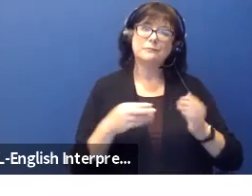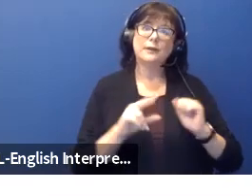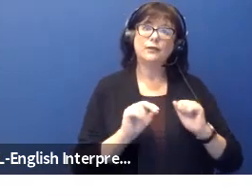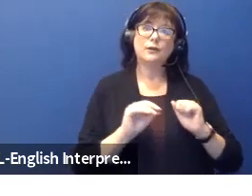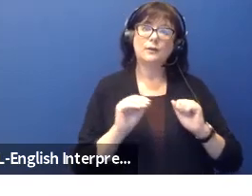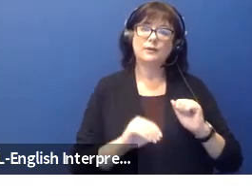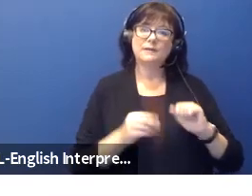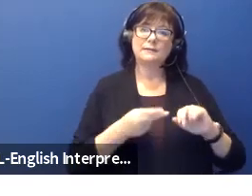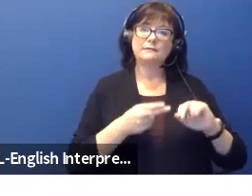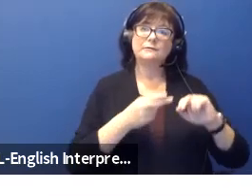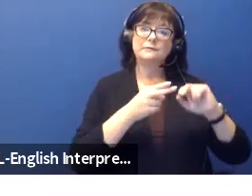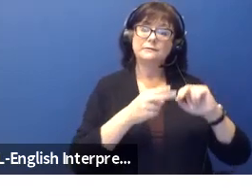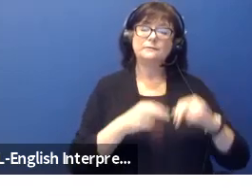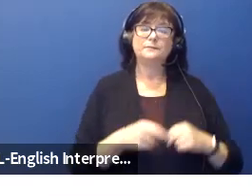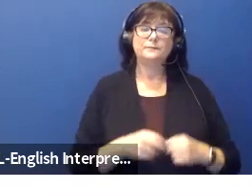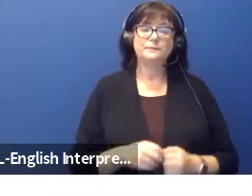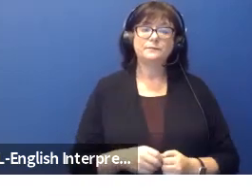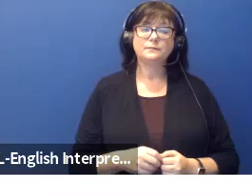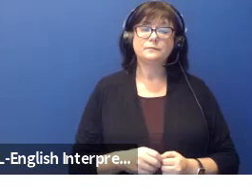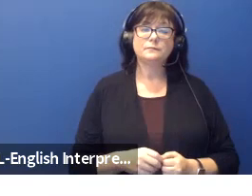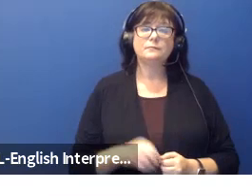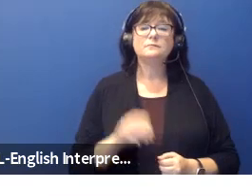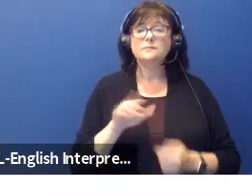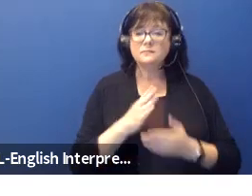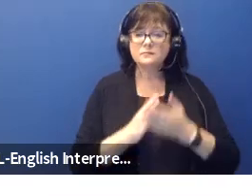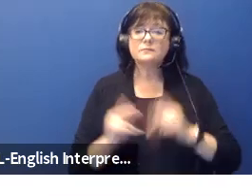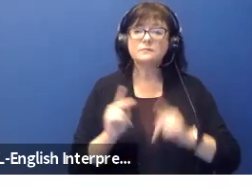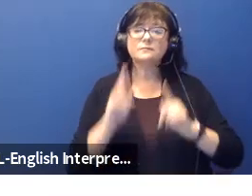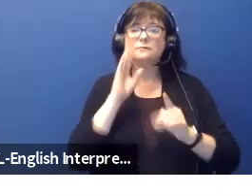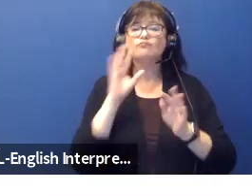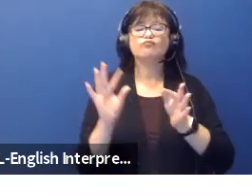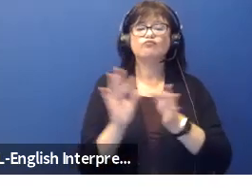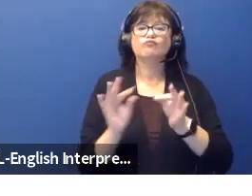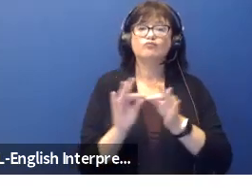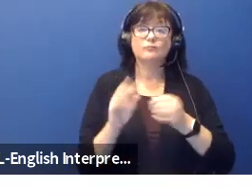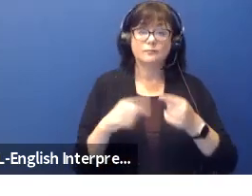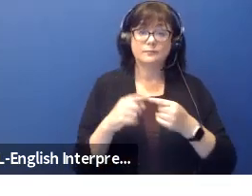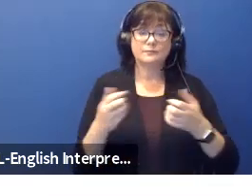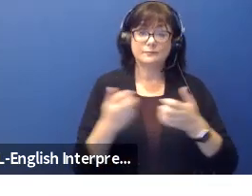I will say, again, just going to editorialize a minute here about suitability. There are certain